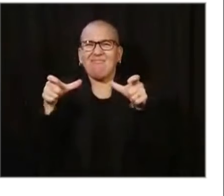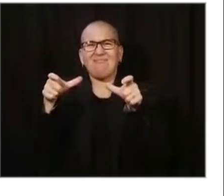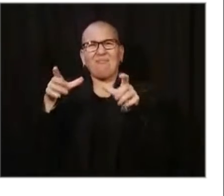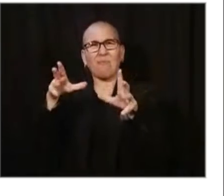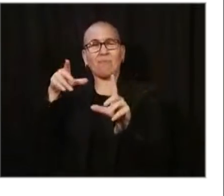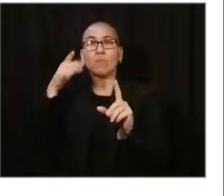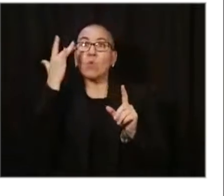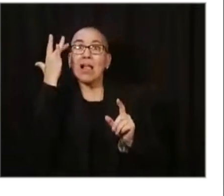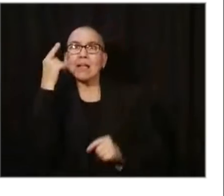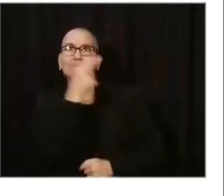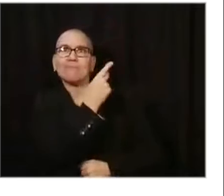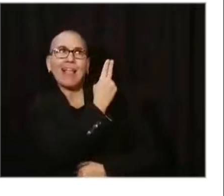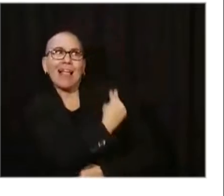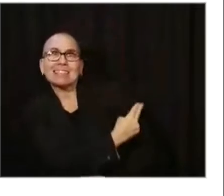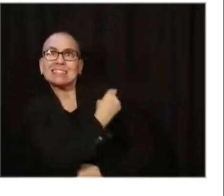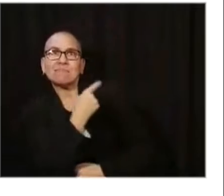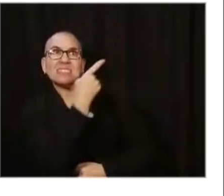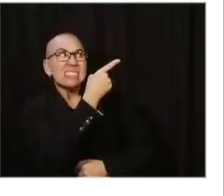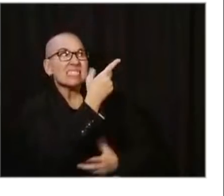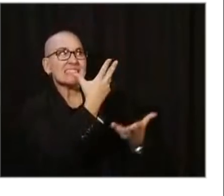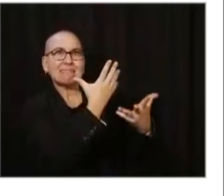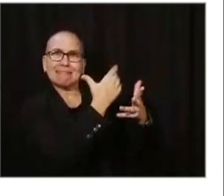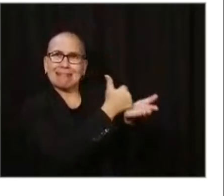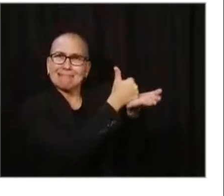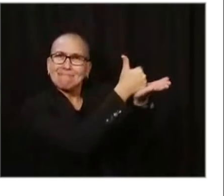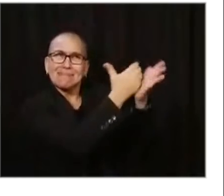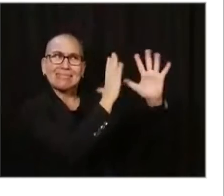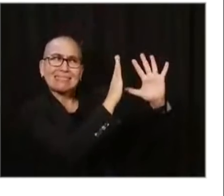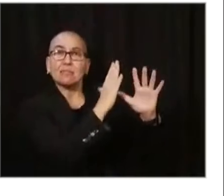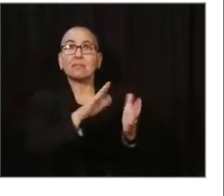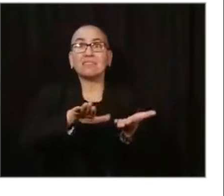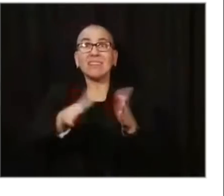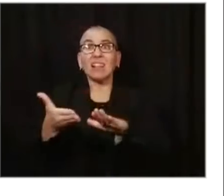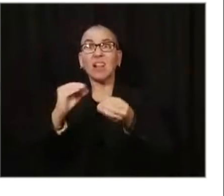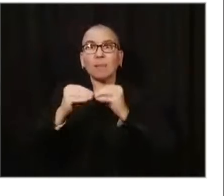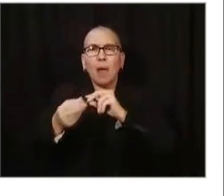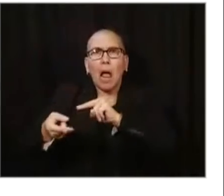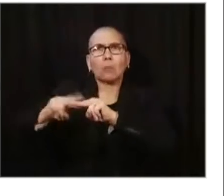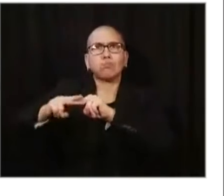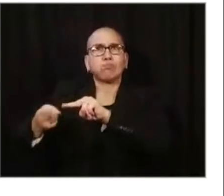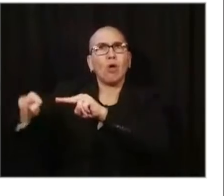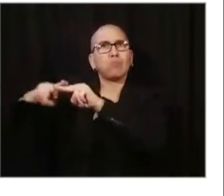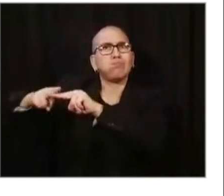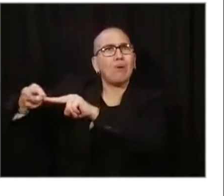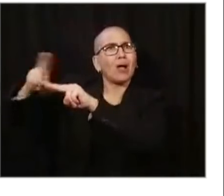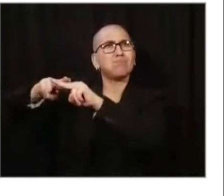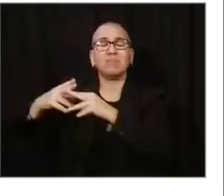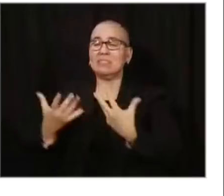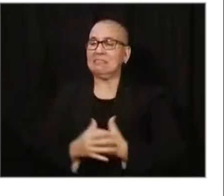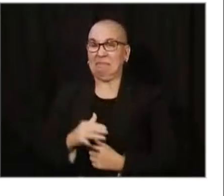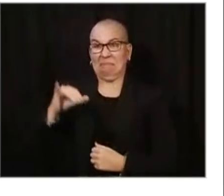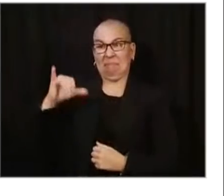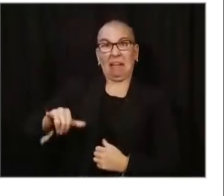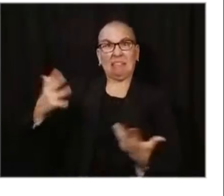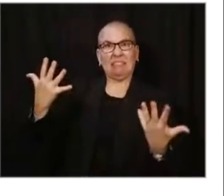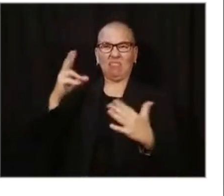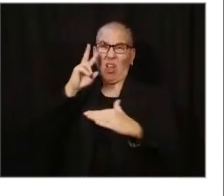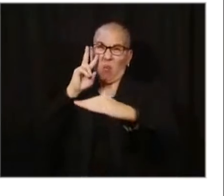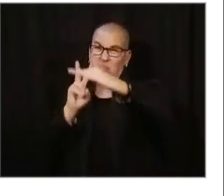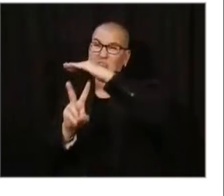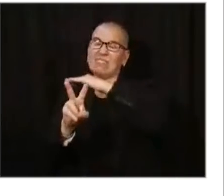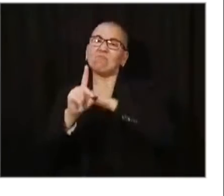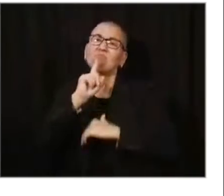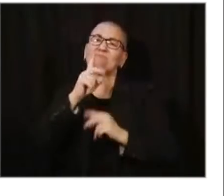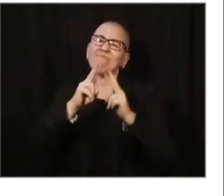hospitalizations, and deaths. That, once again, is an absolutely predictable, unfortunate, but absolutely